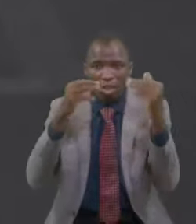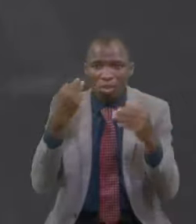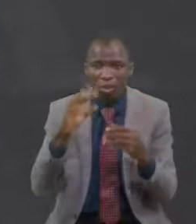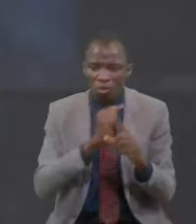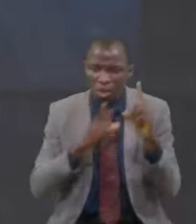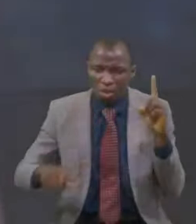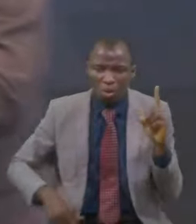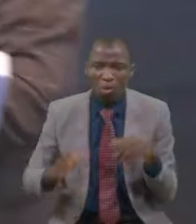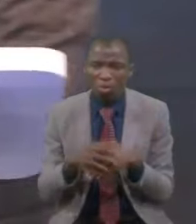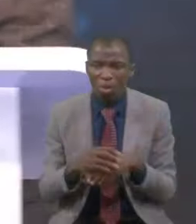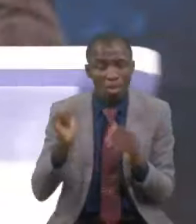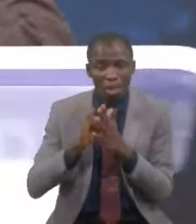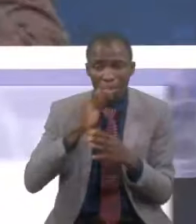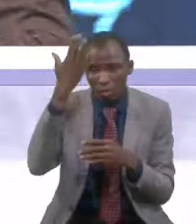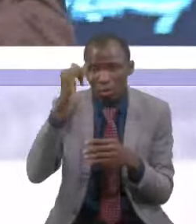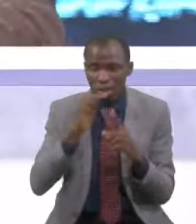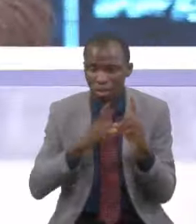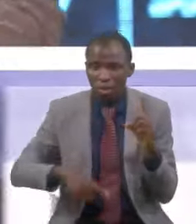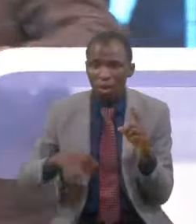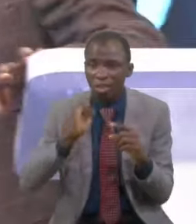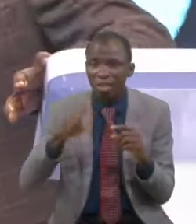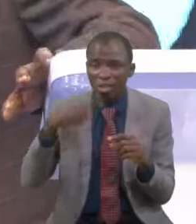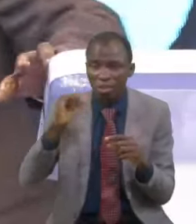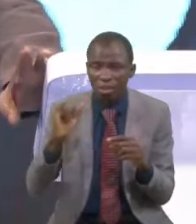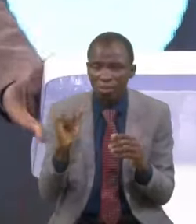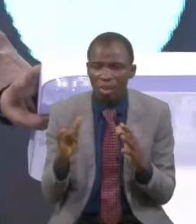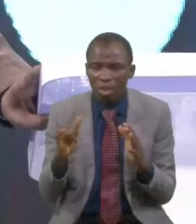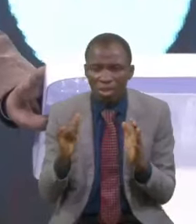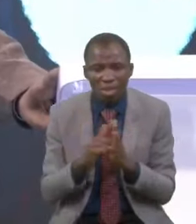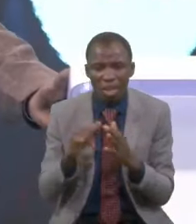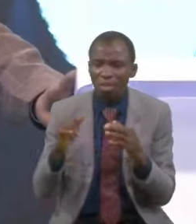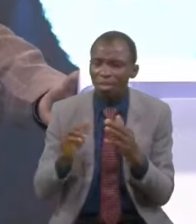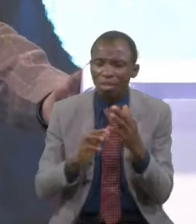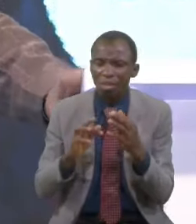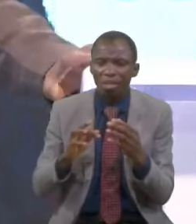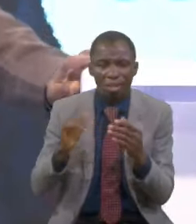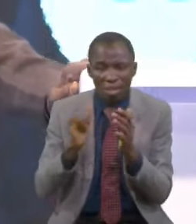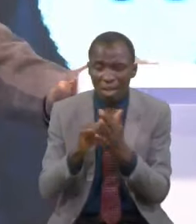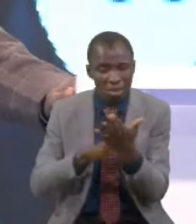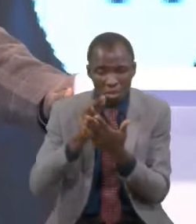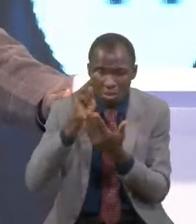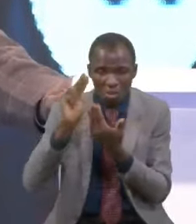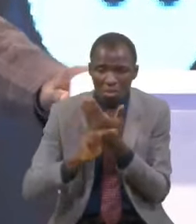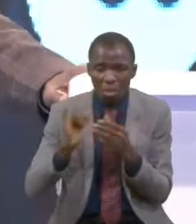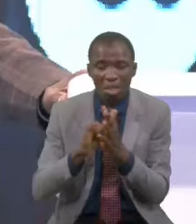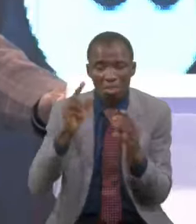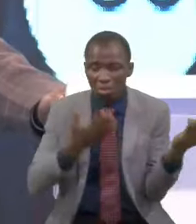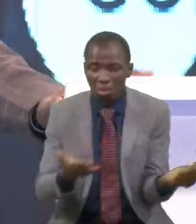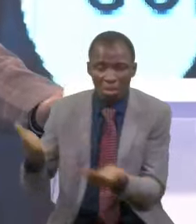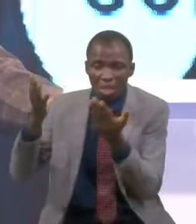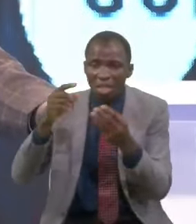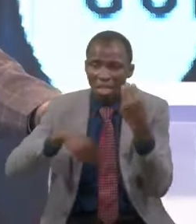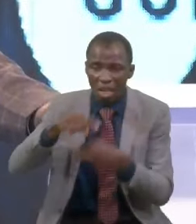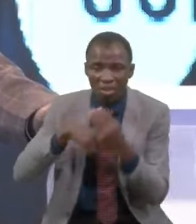the Lord is saying that righteousness you are carrying about. I go to church. I was going to church in a number of